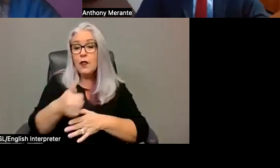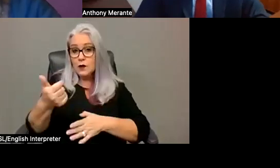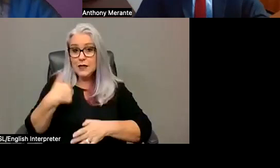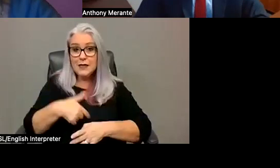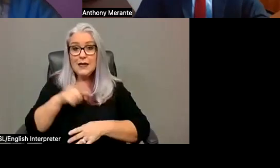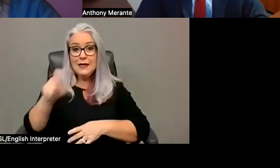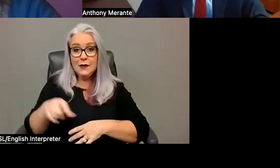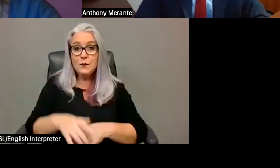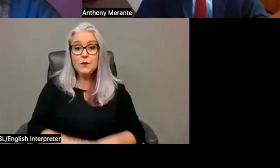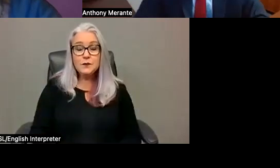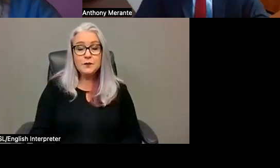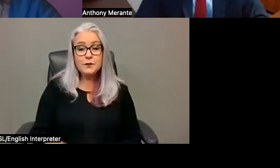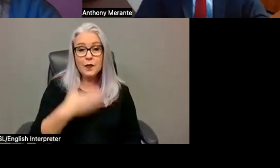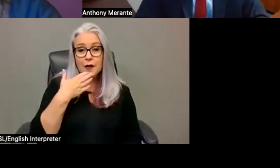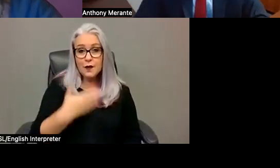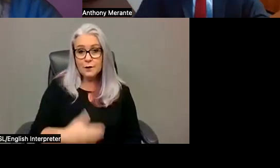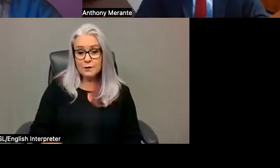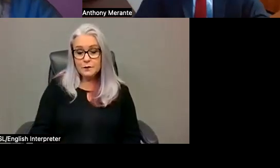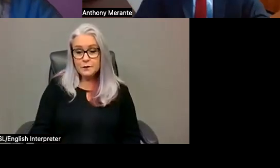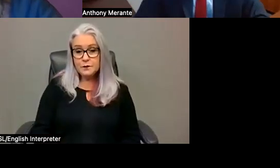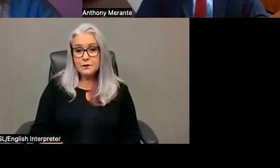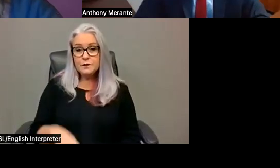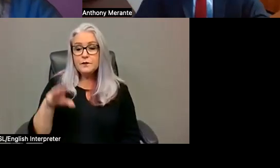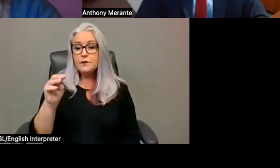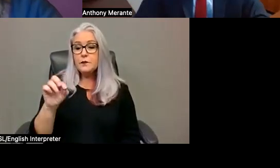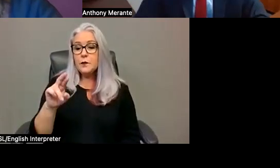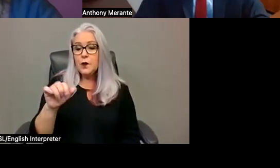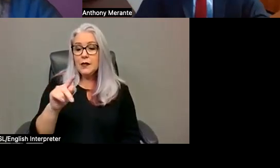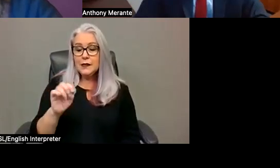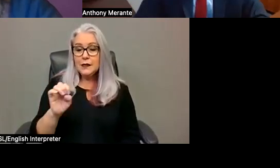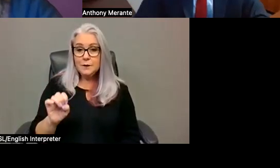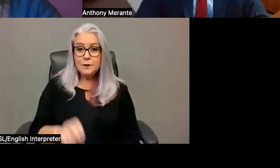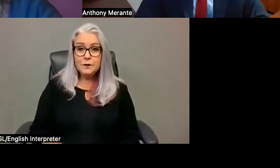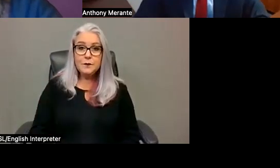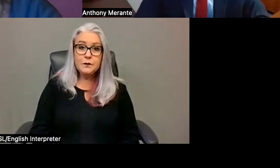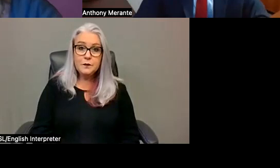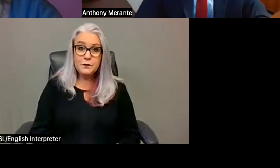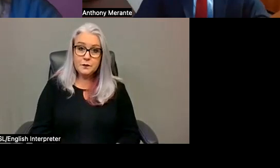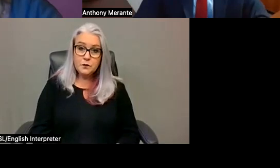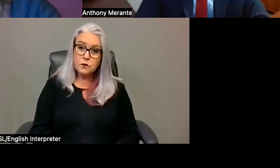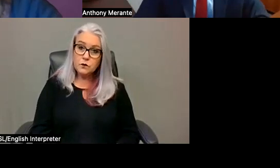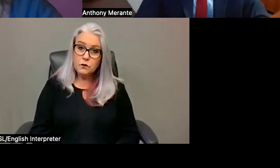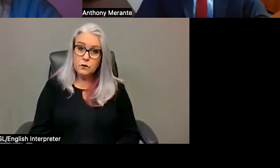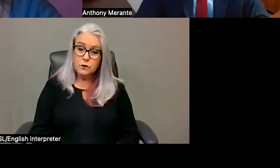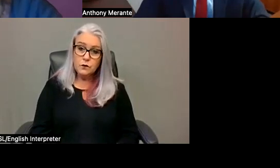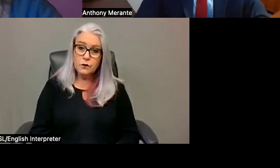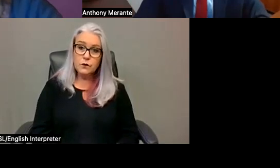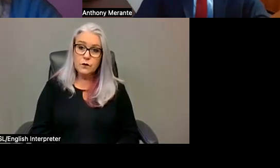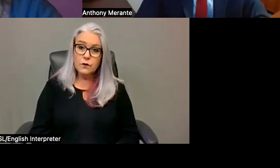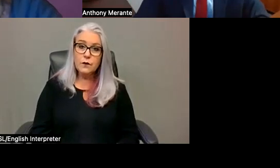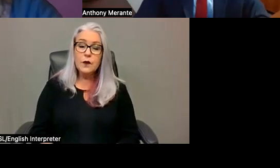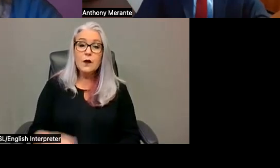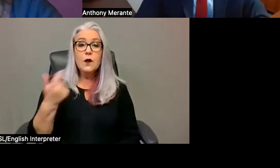you. Thank you. Mr. Merante, asylum seekers have been sheltered in a hotel in Yonkers this